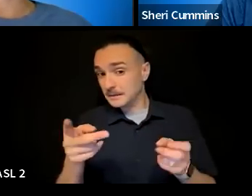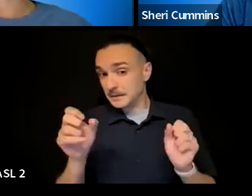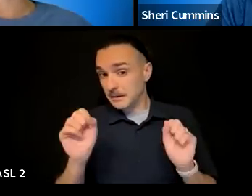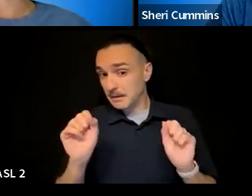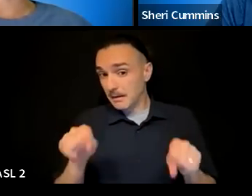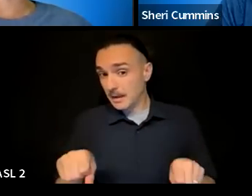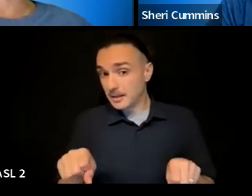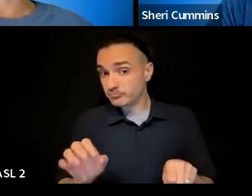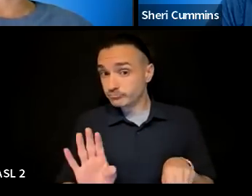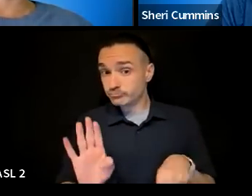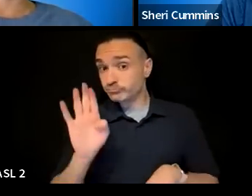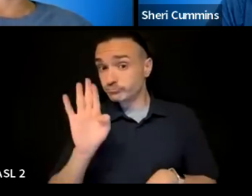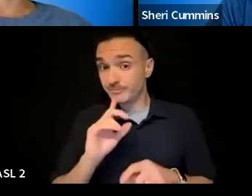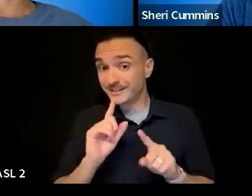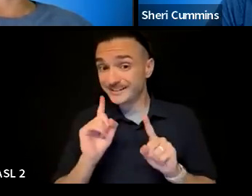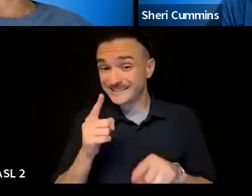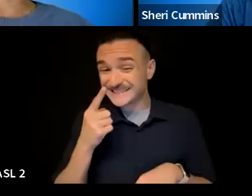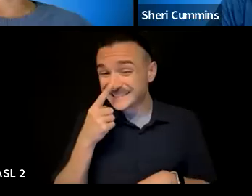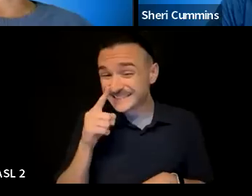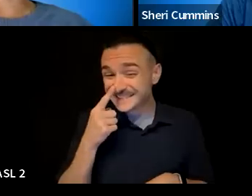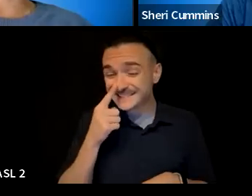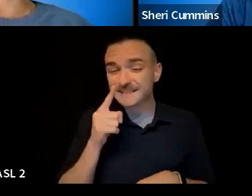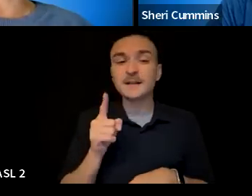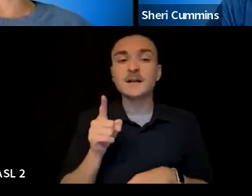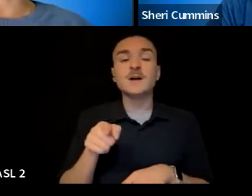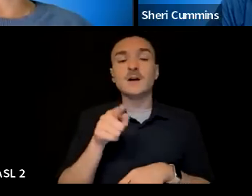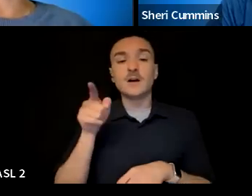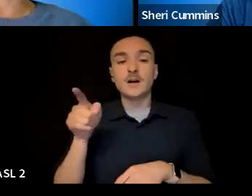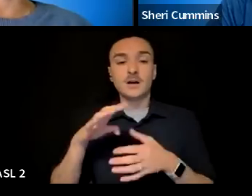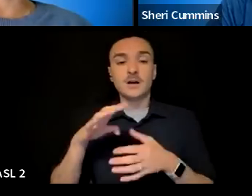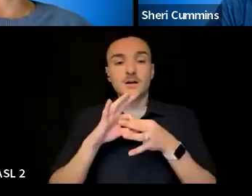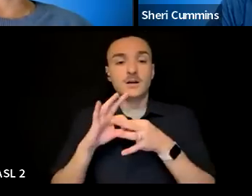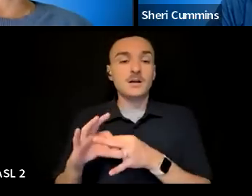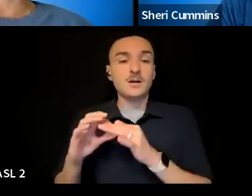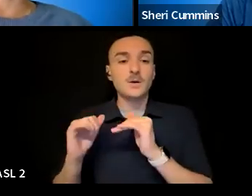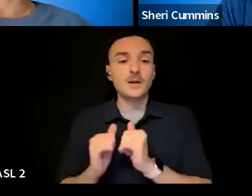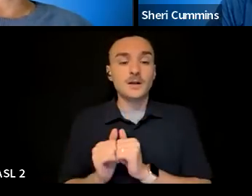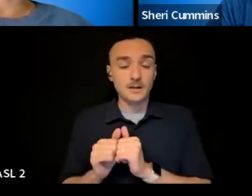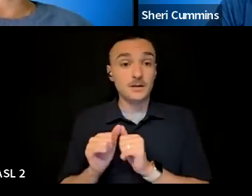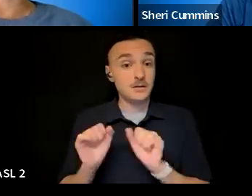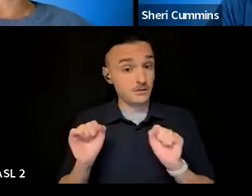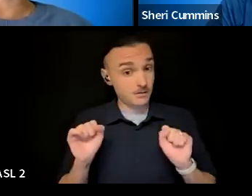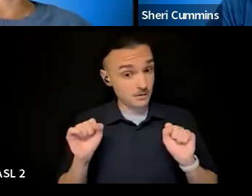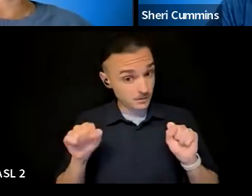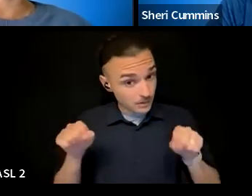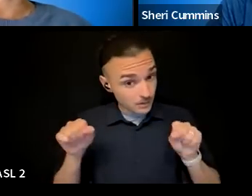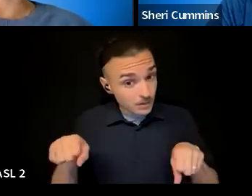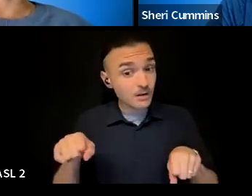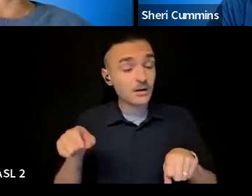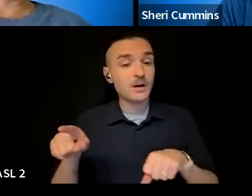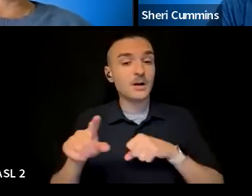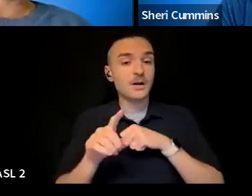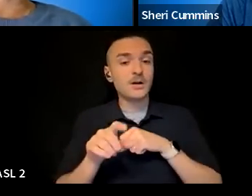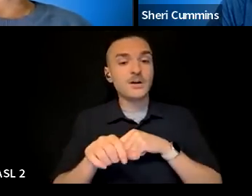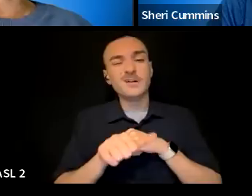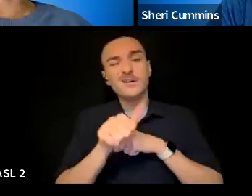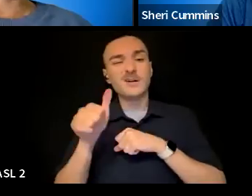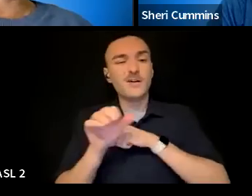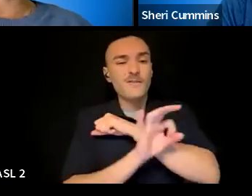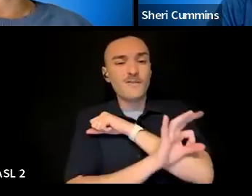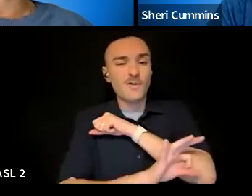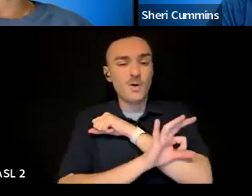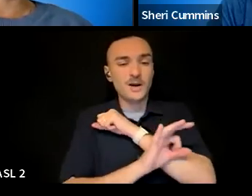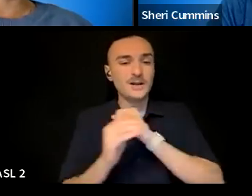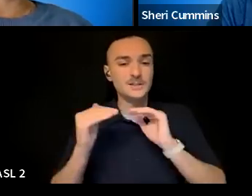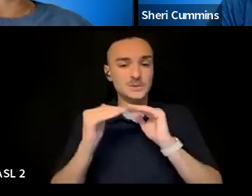great. So this question has to do with whether or not foreign institutions can apply for NIH